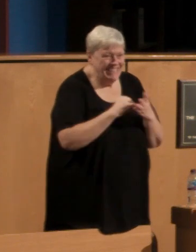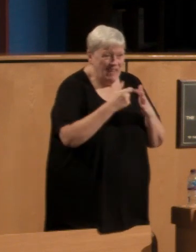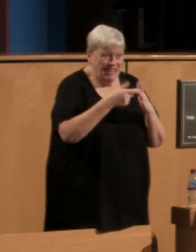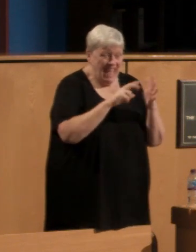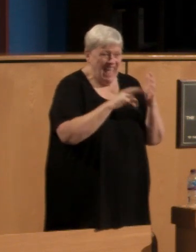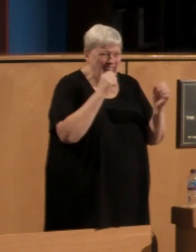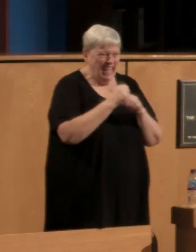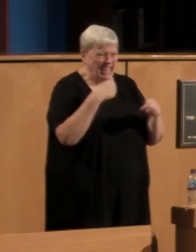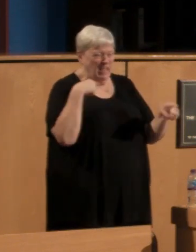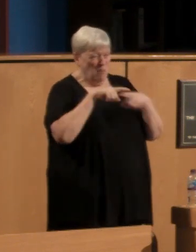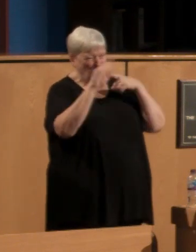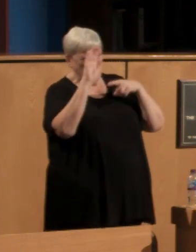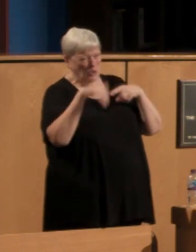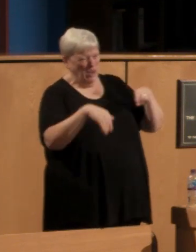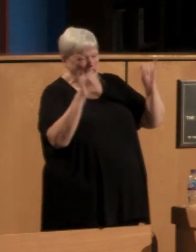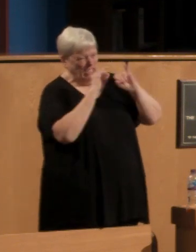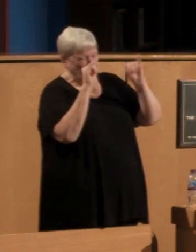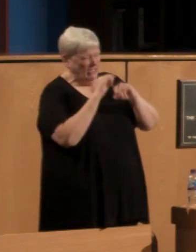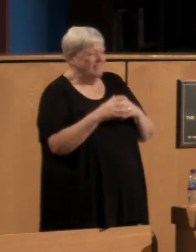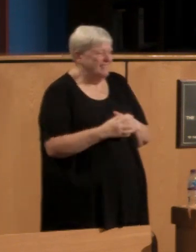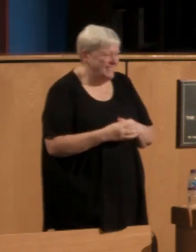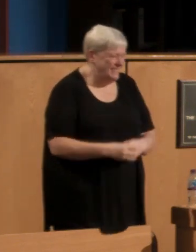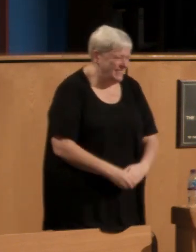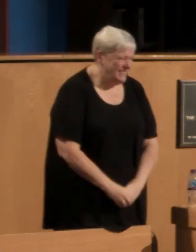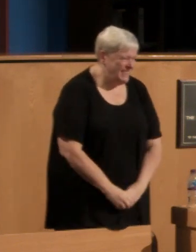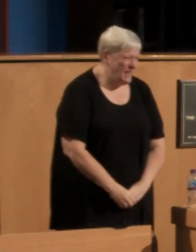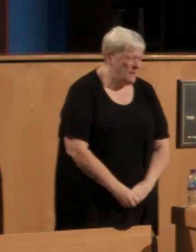the queerest of them all.